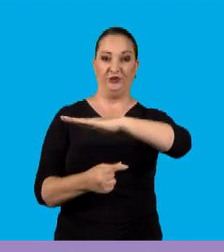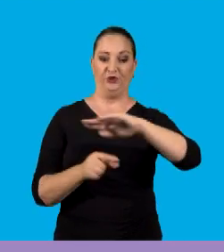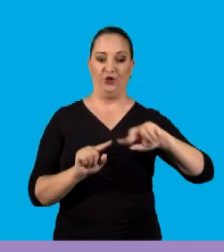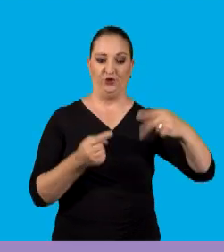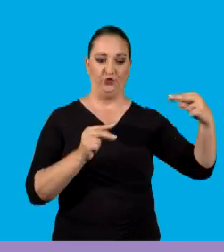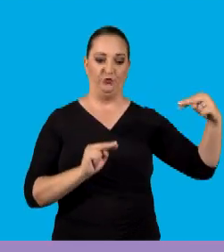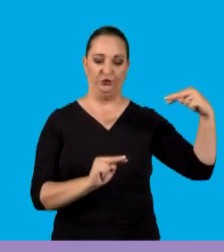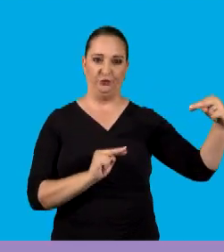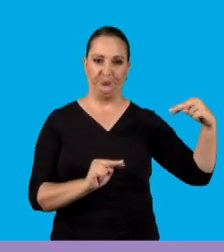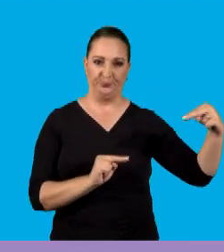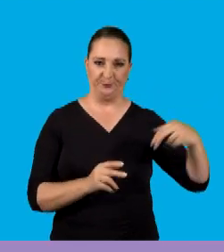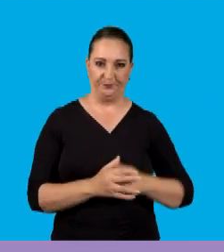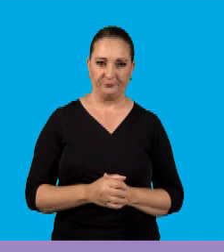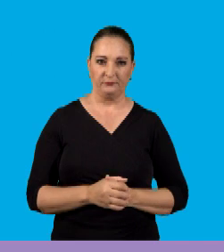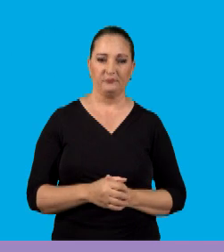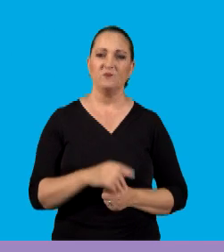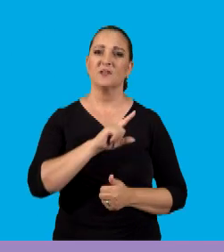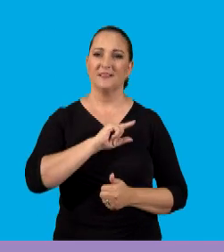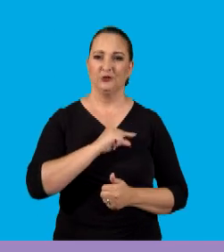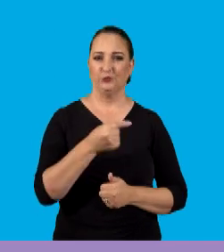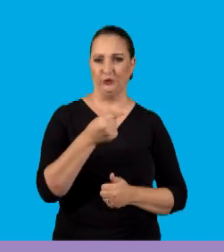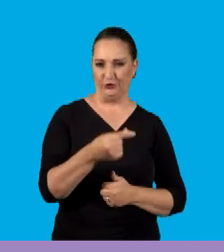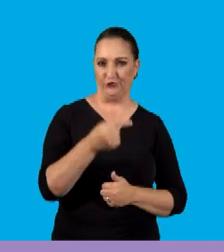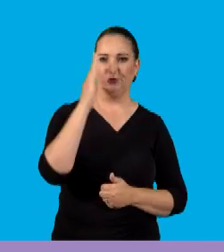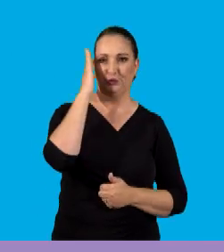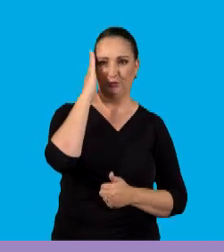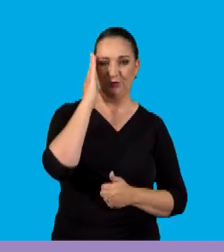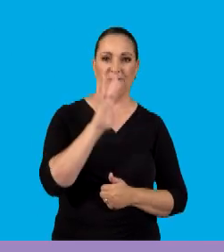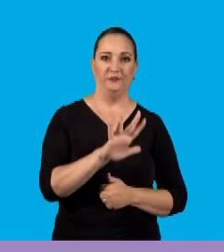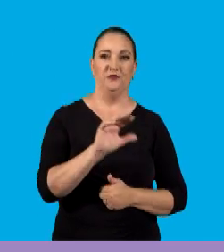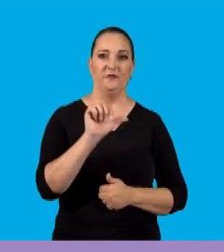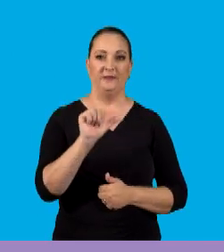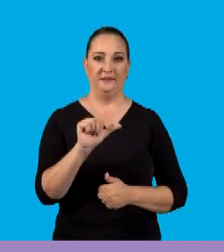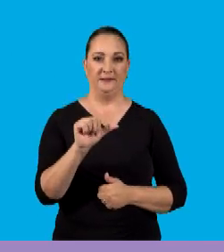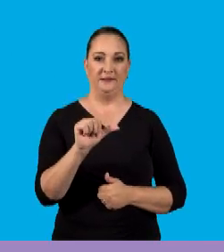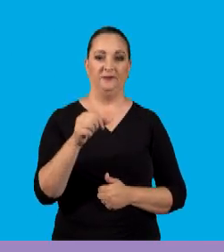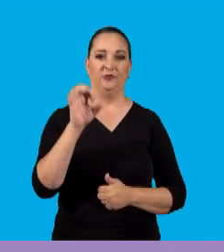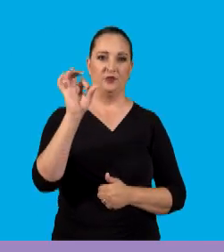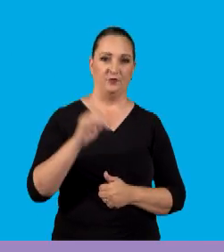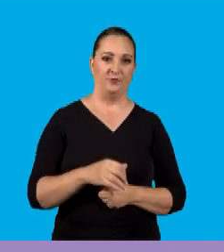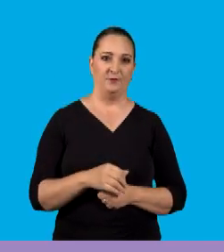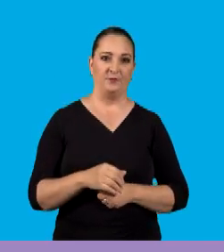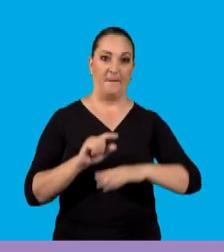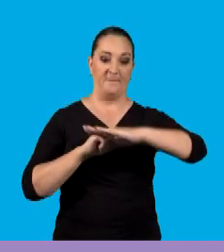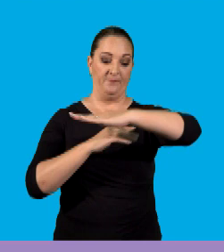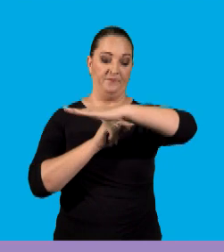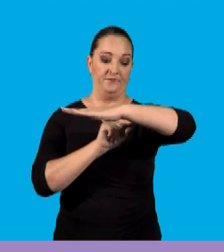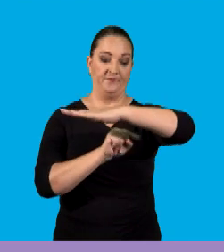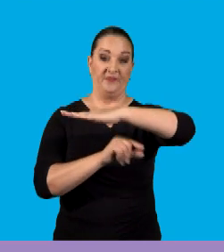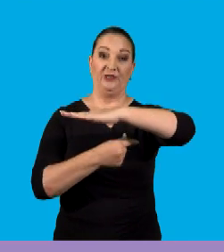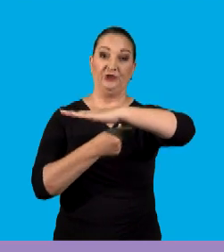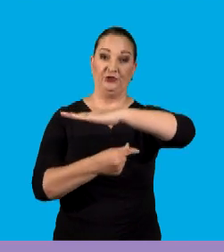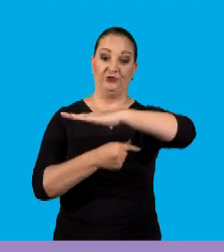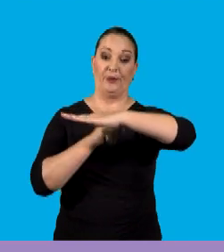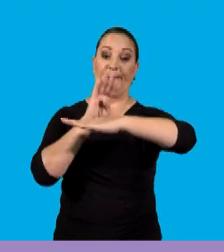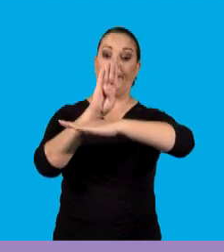are vertically opposite. Therefore, angle G equals to 56 degrees. And if angle G alternates